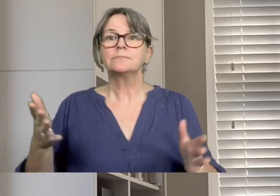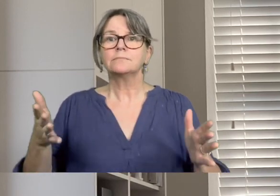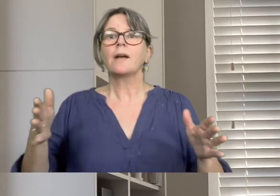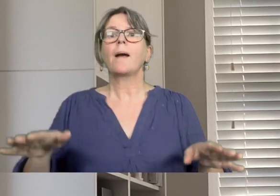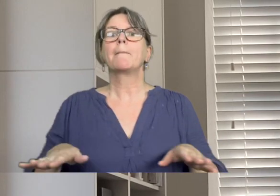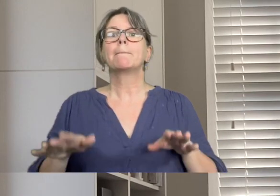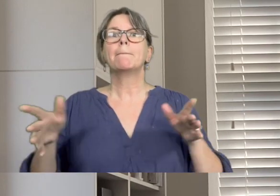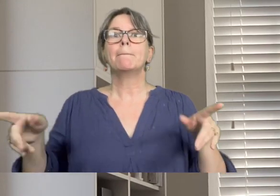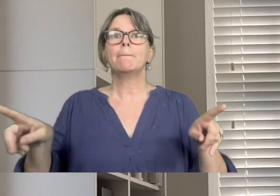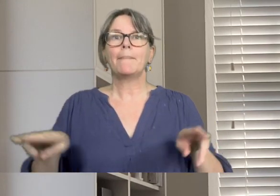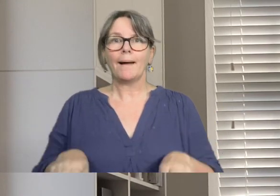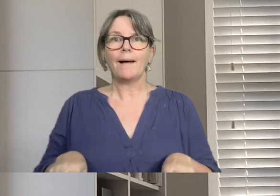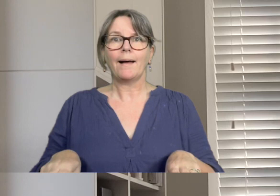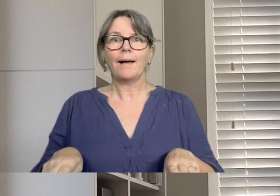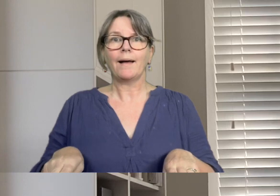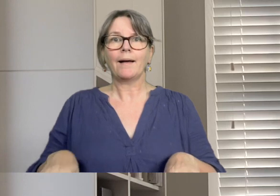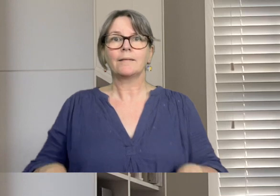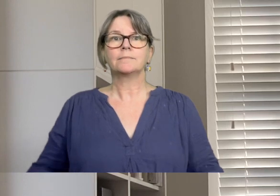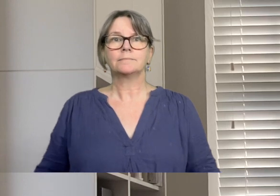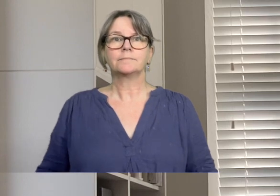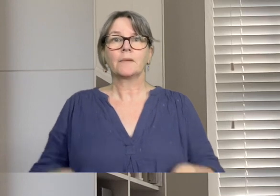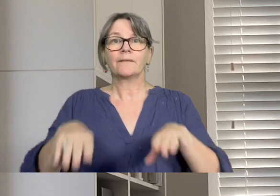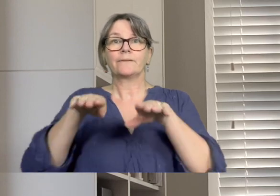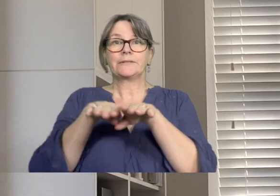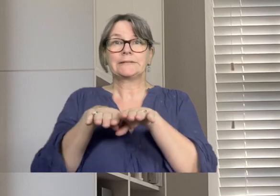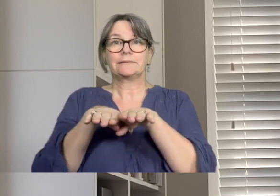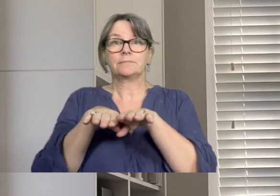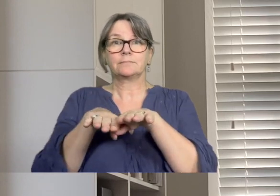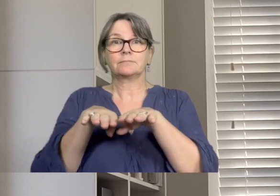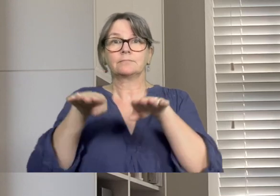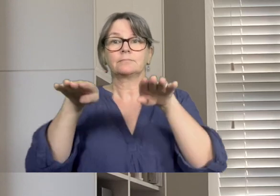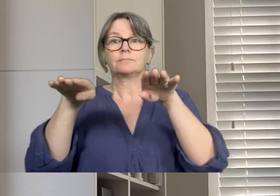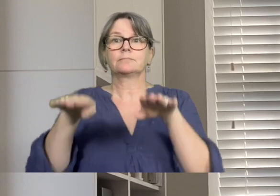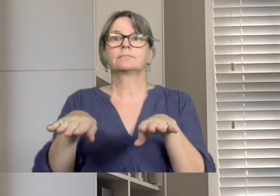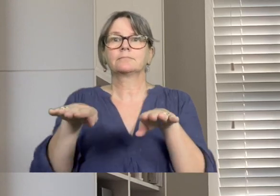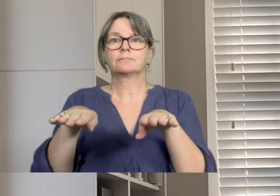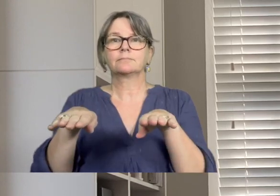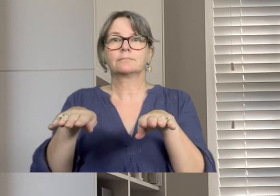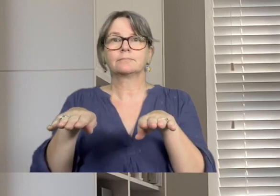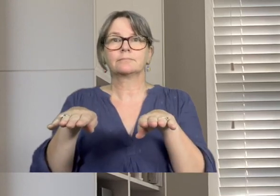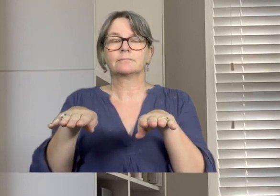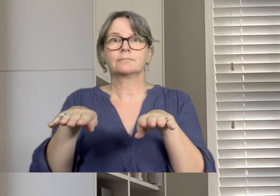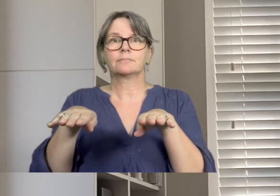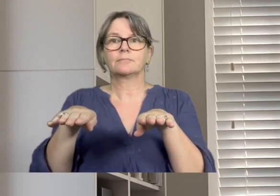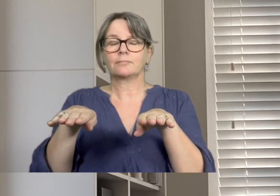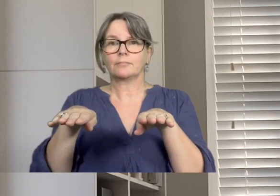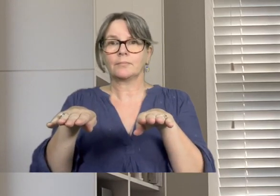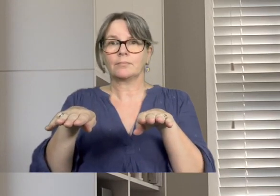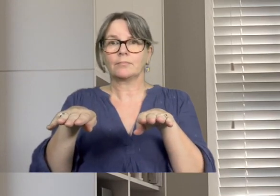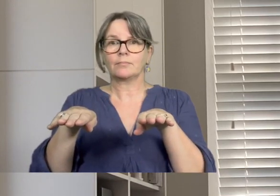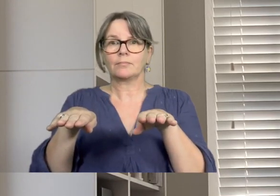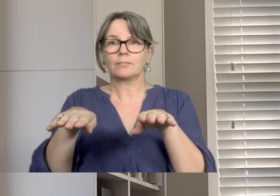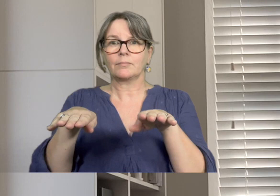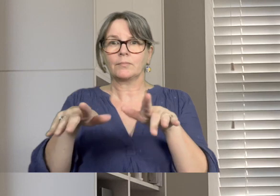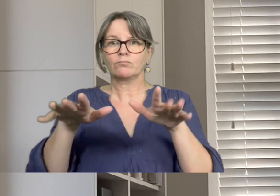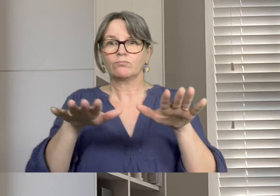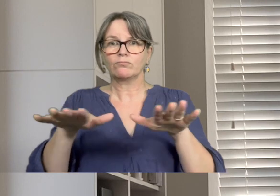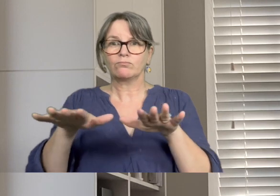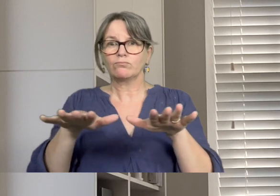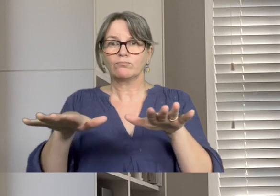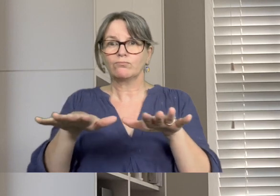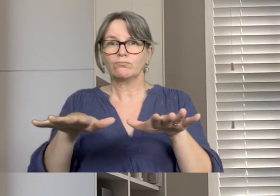arms alongside us. This time we're going to bring the feet out into parallel. So we're back in our parallel position. Our pelvis hasn't moved. It's still